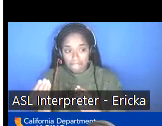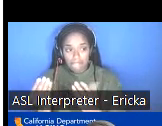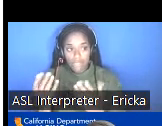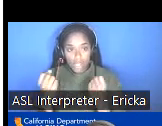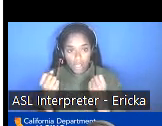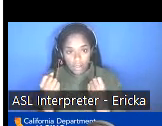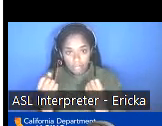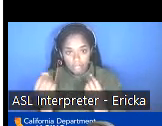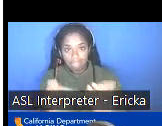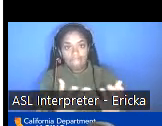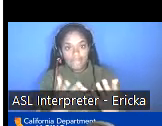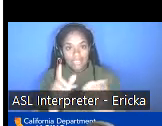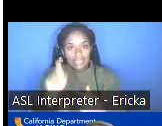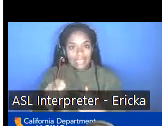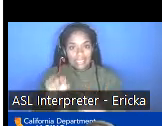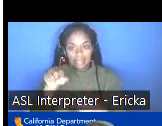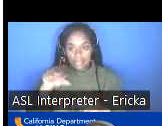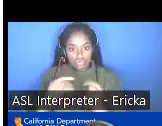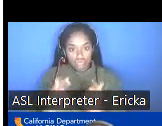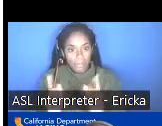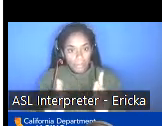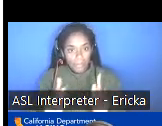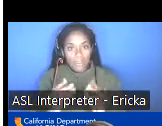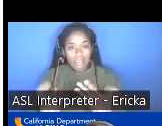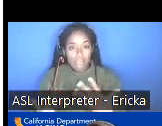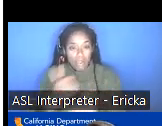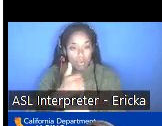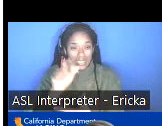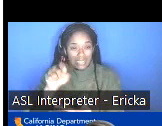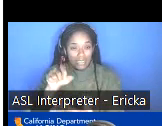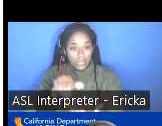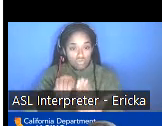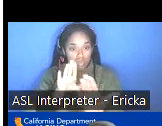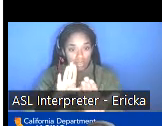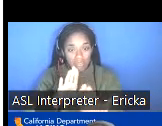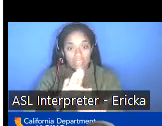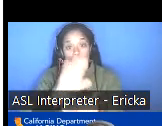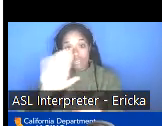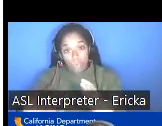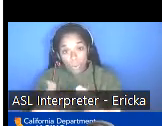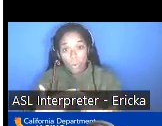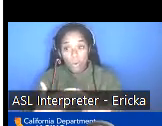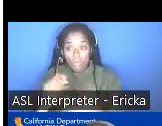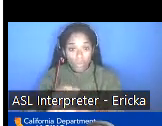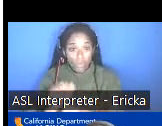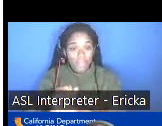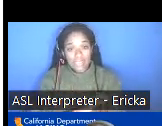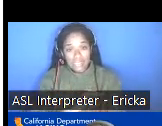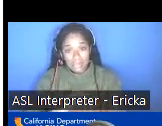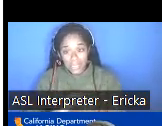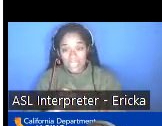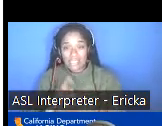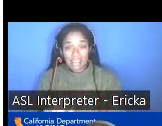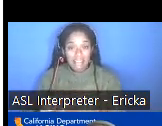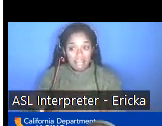this population and the priorities to address. So taking all the work of these committees that have been working over